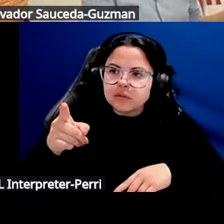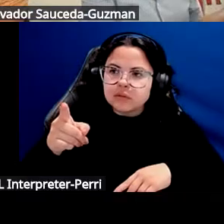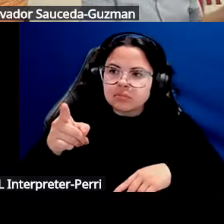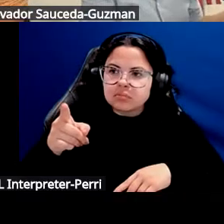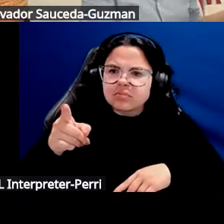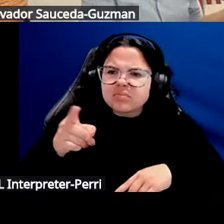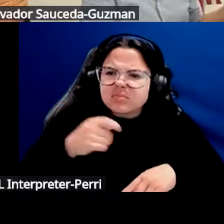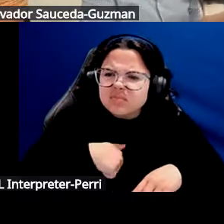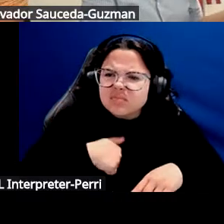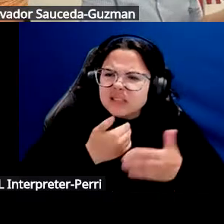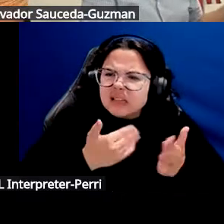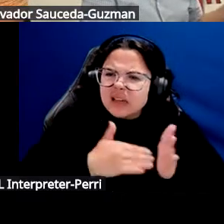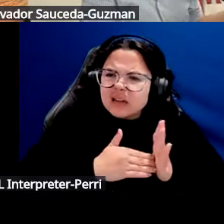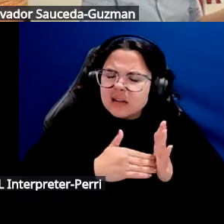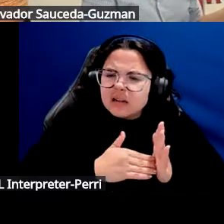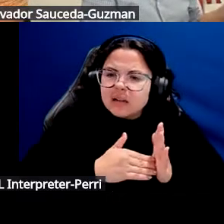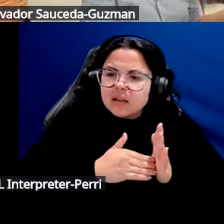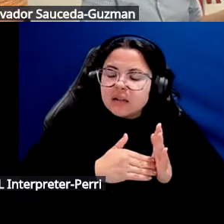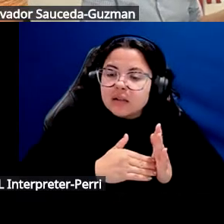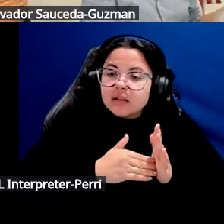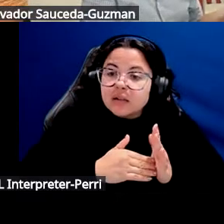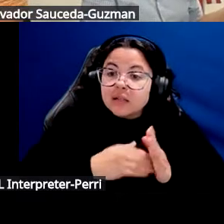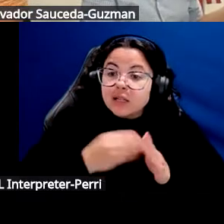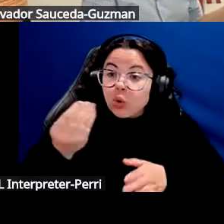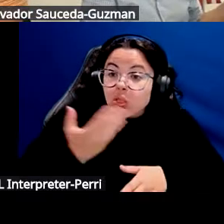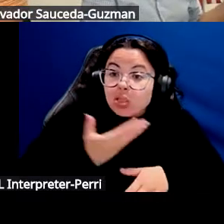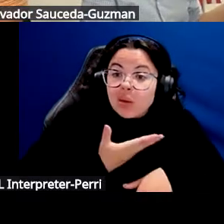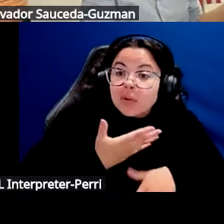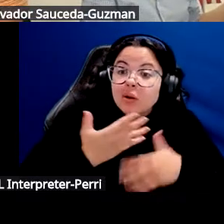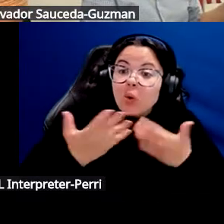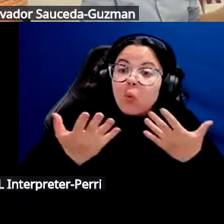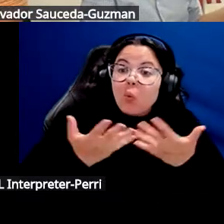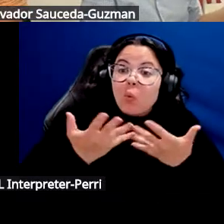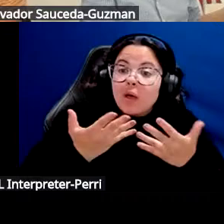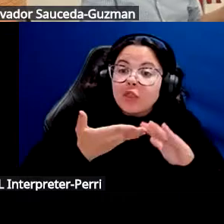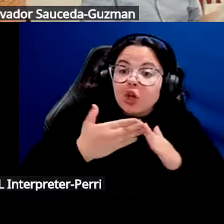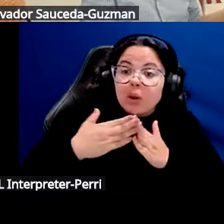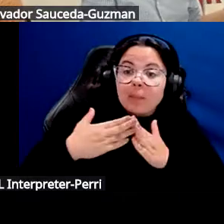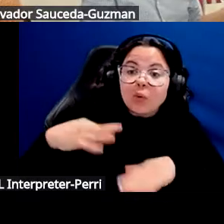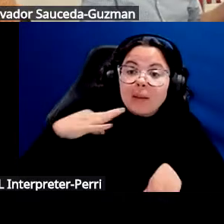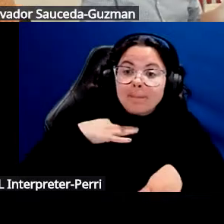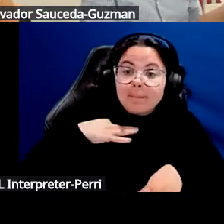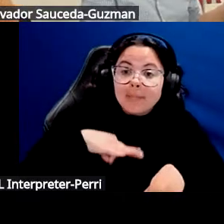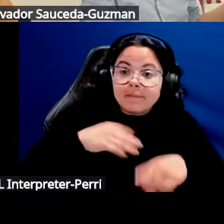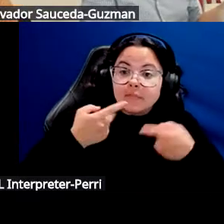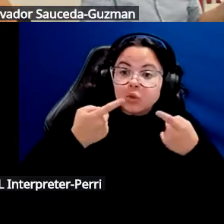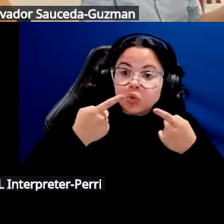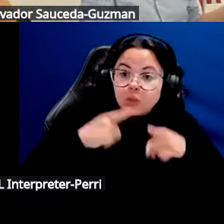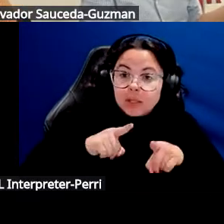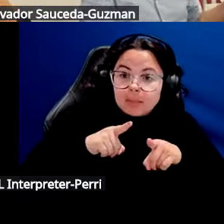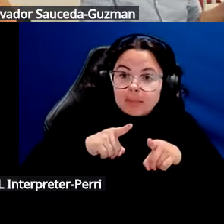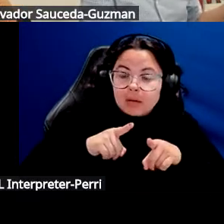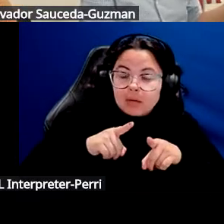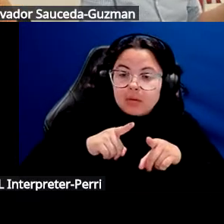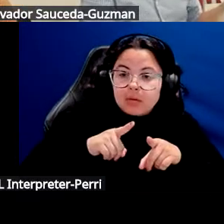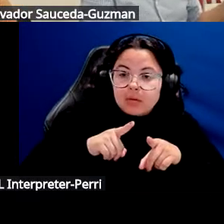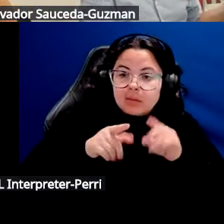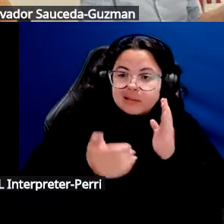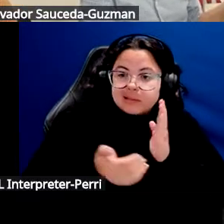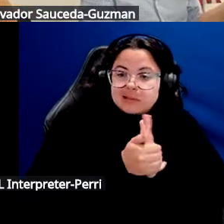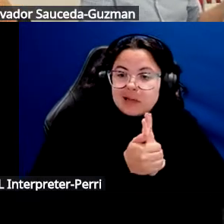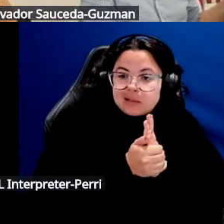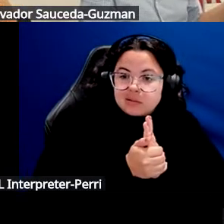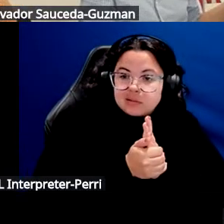I'm sorry, I'm could you say that again, please? Can you just let me know what the community benefit agreement was that was attached